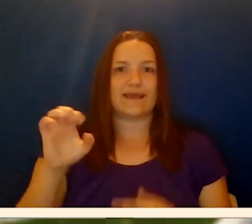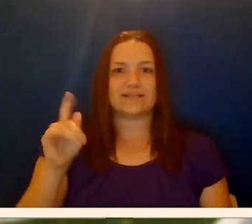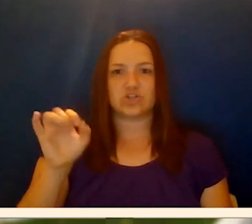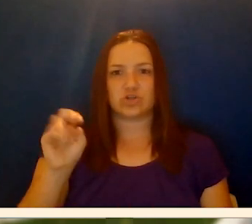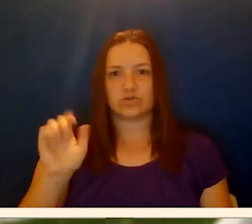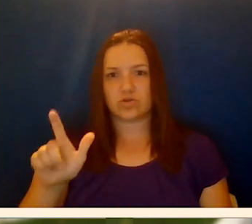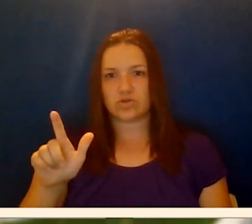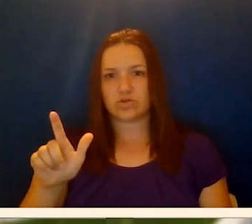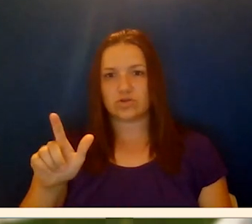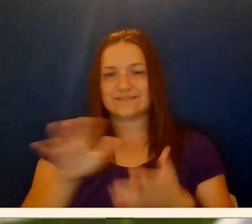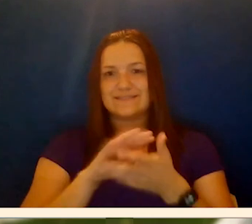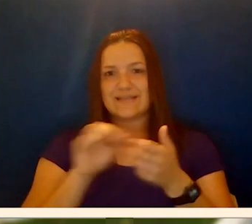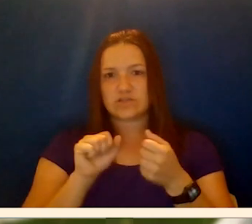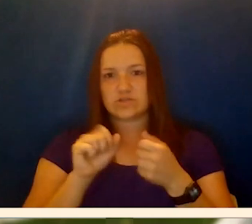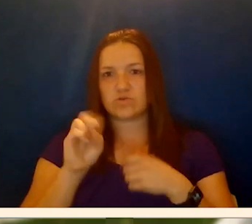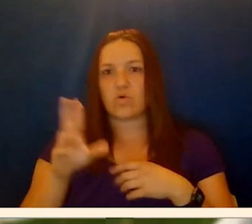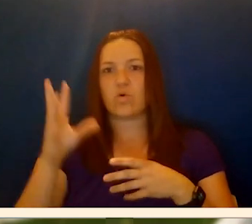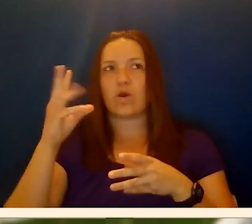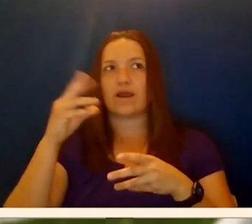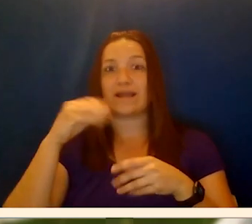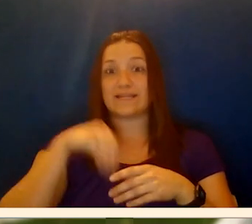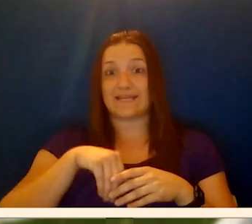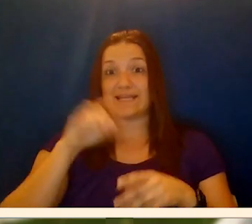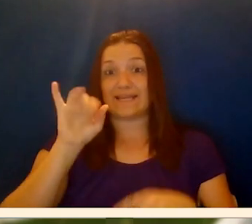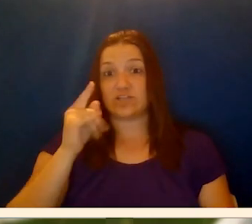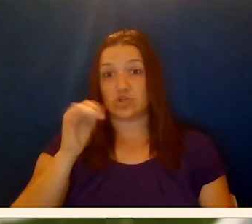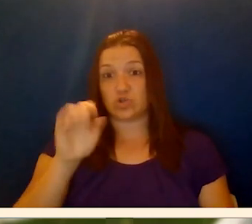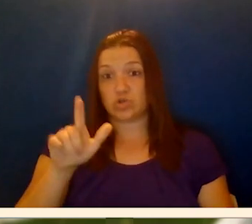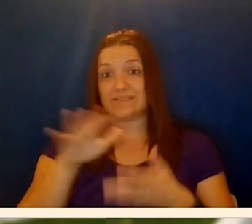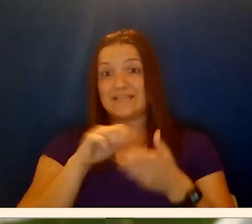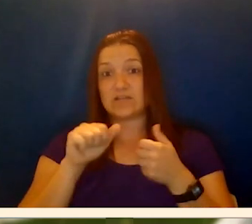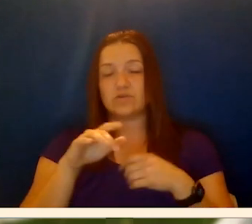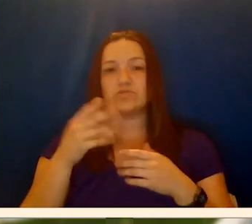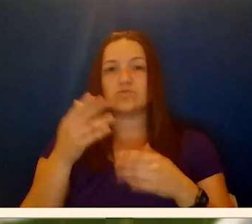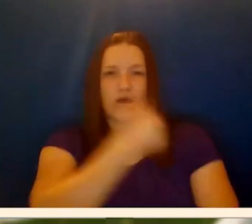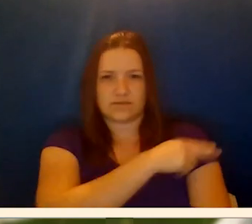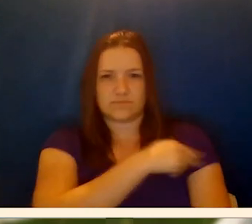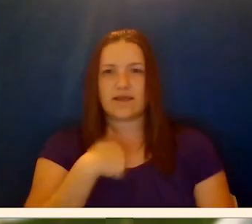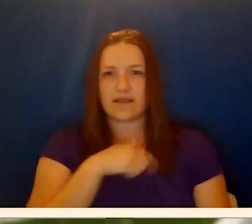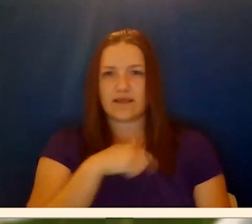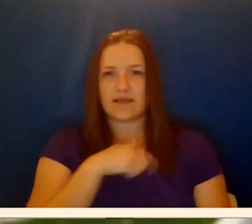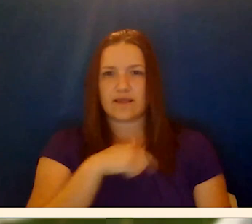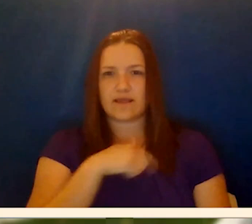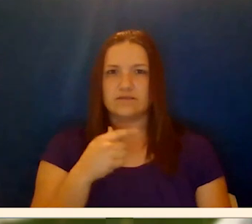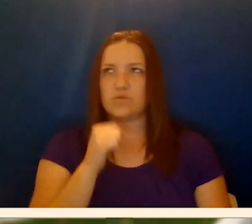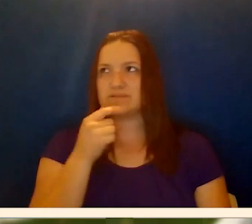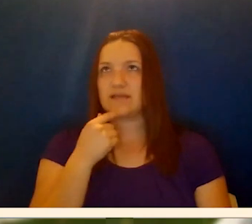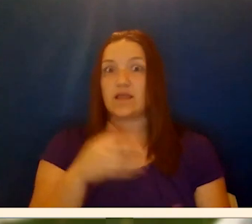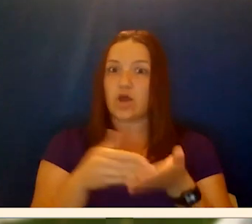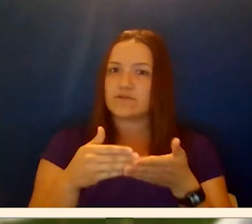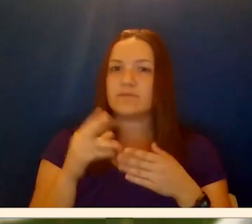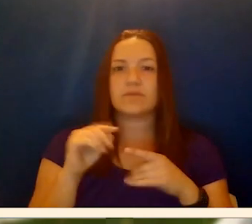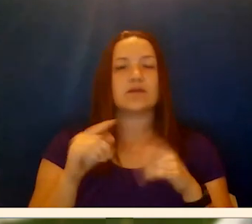an internal disaster. So hospitals like us, I wouldn't say frequently, but